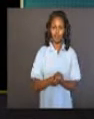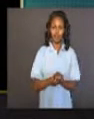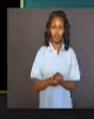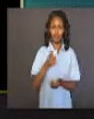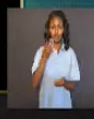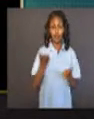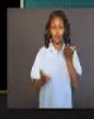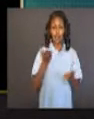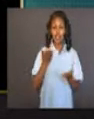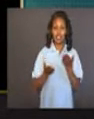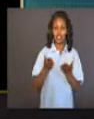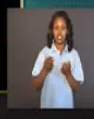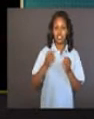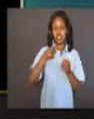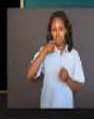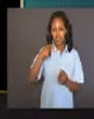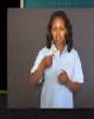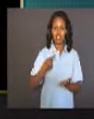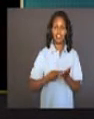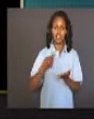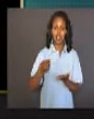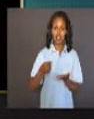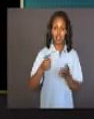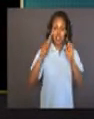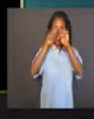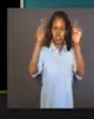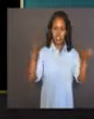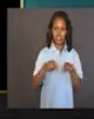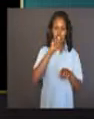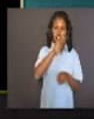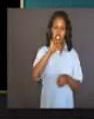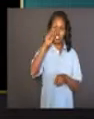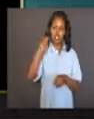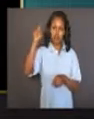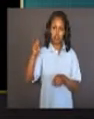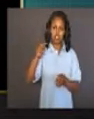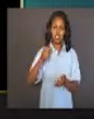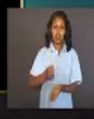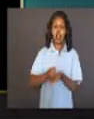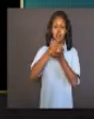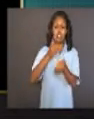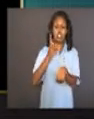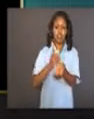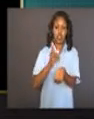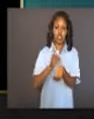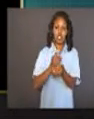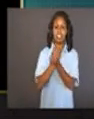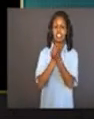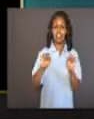You might even say that oscilloscopes help doctors